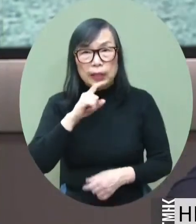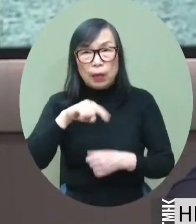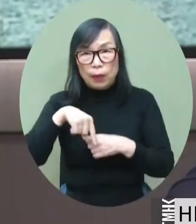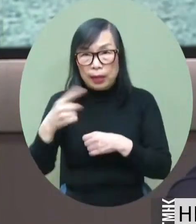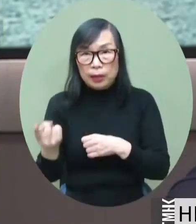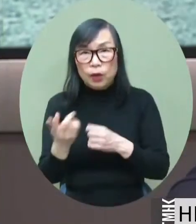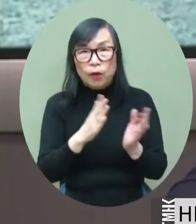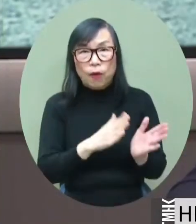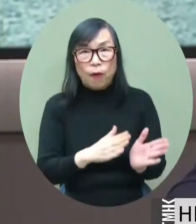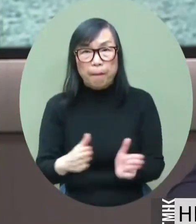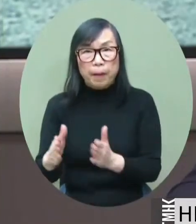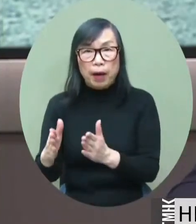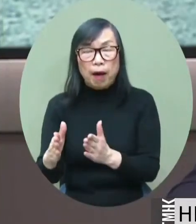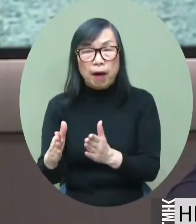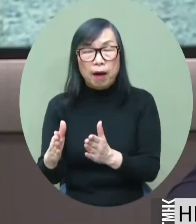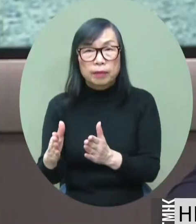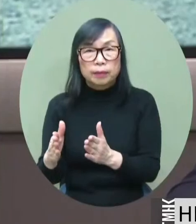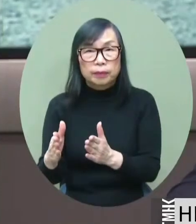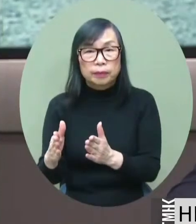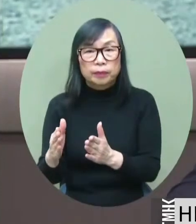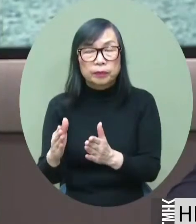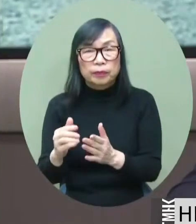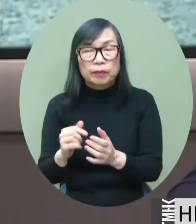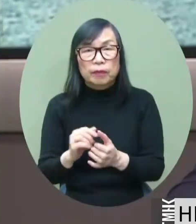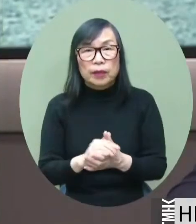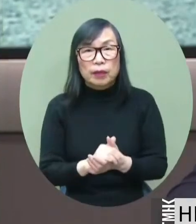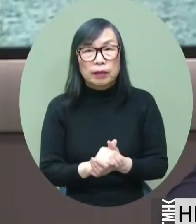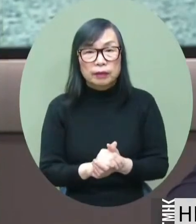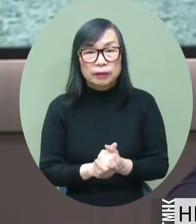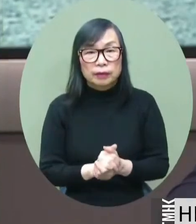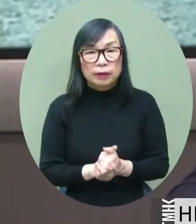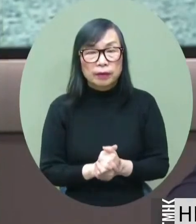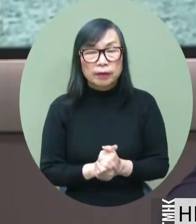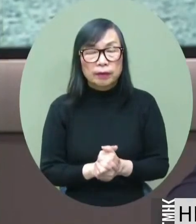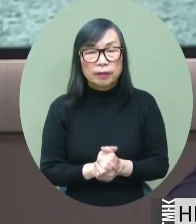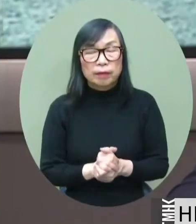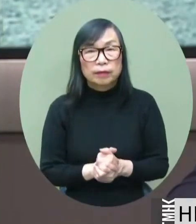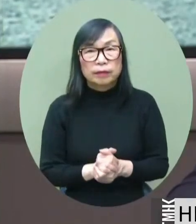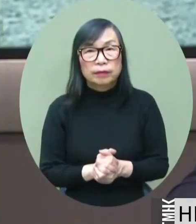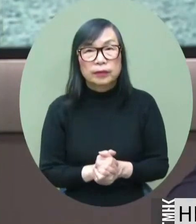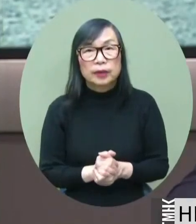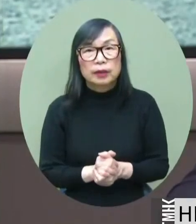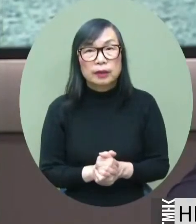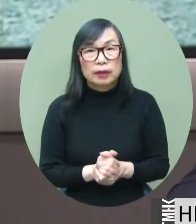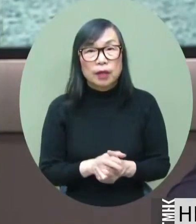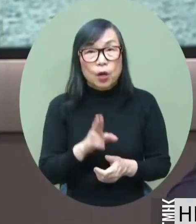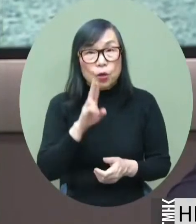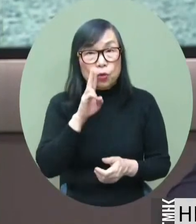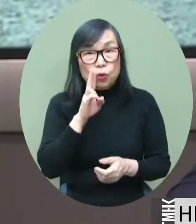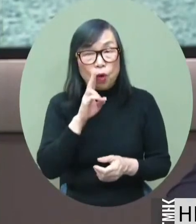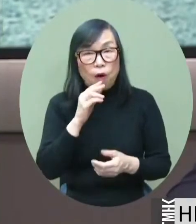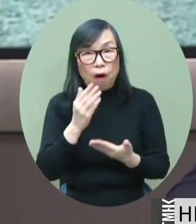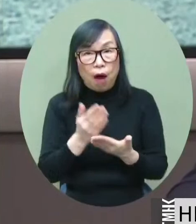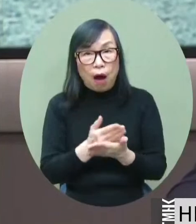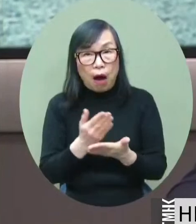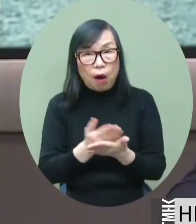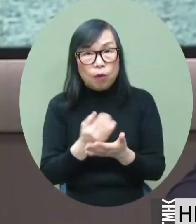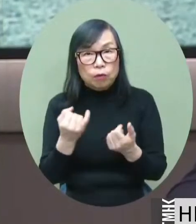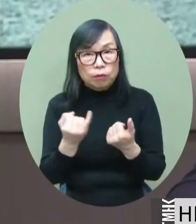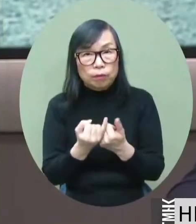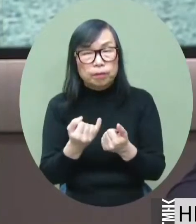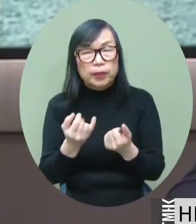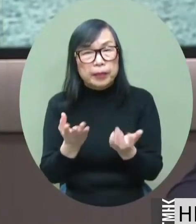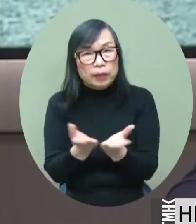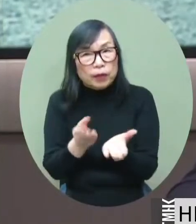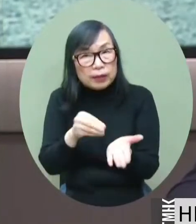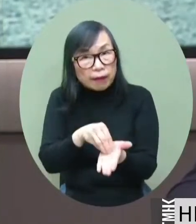confirmed cases or household contact or close contacts who are DSE candidates to take